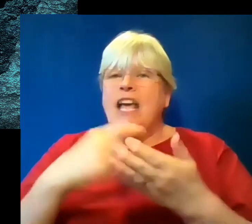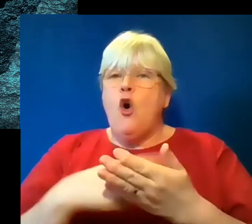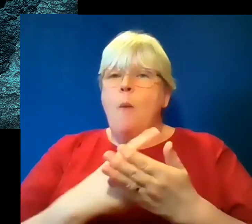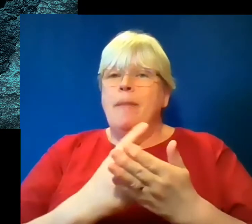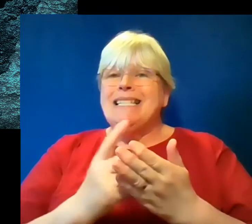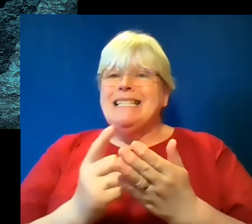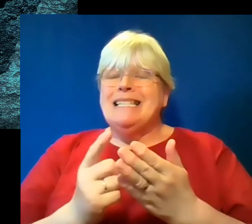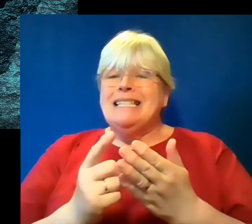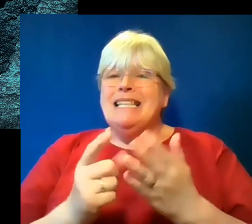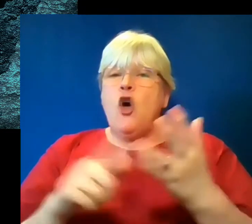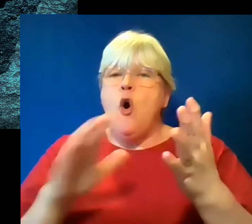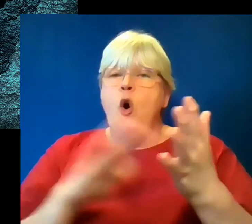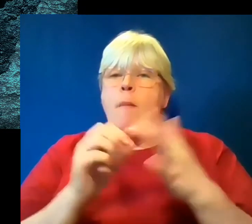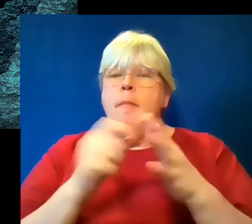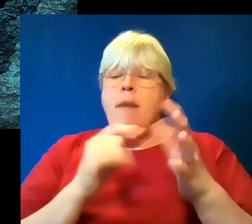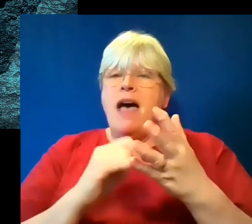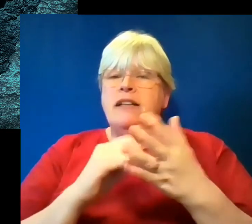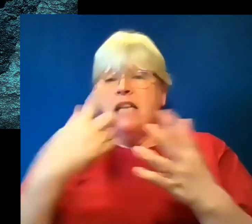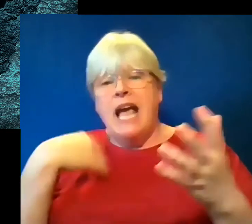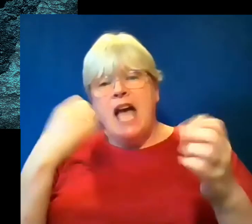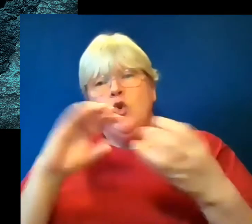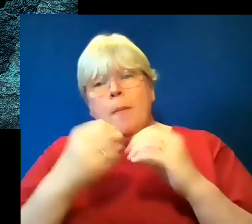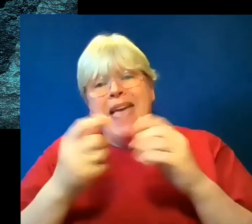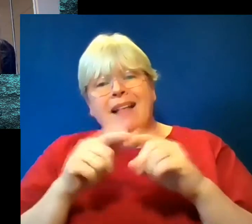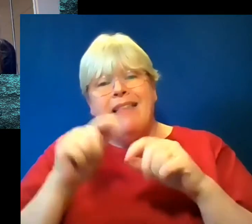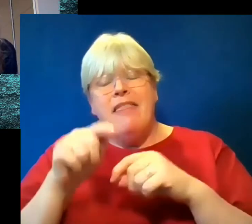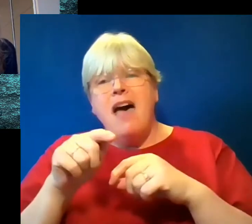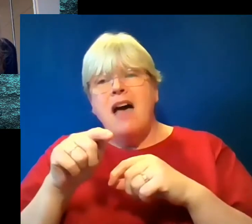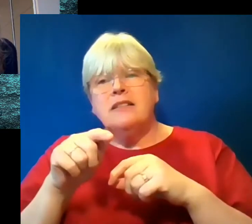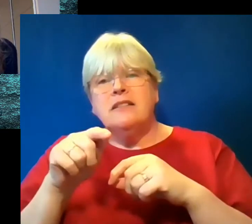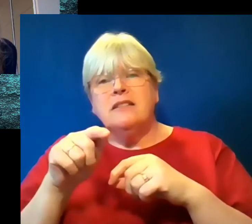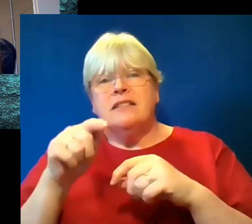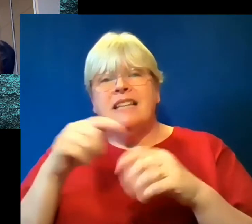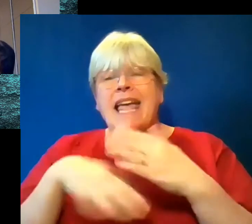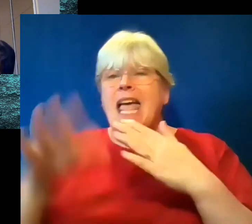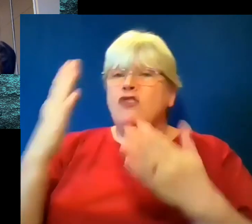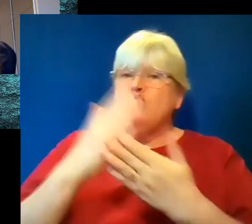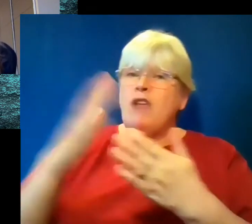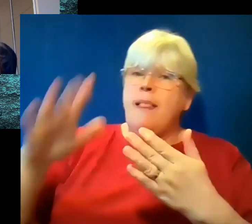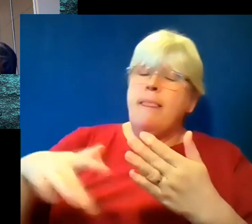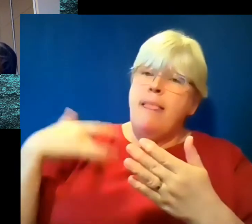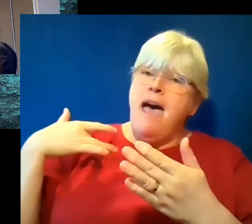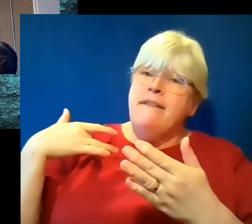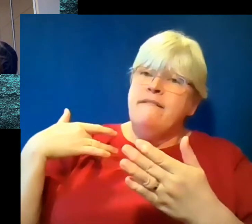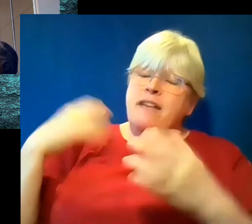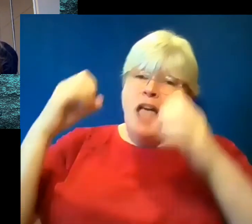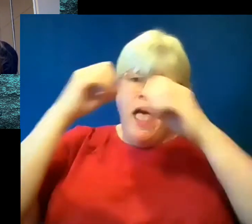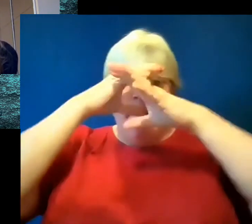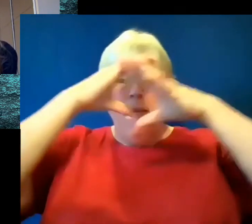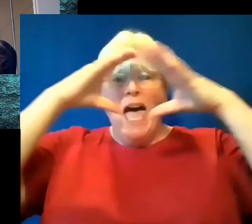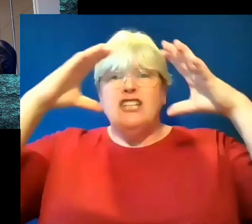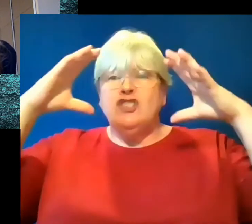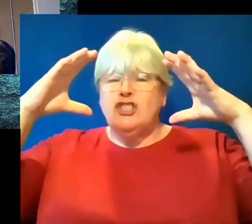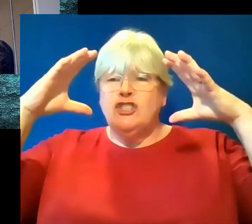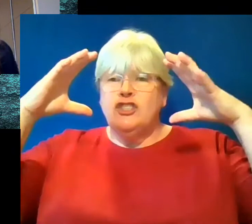make a compass by doing that? So where in the real life imagined is the making of that